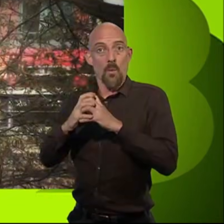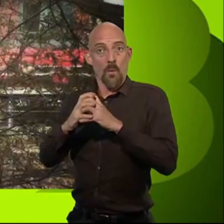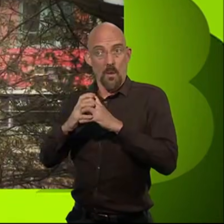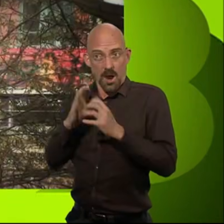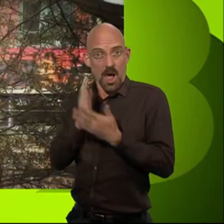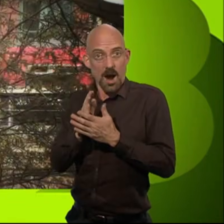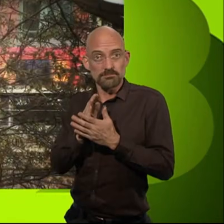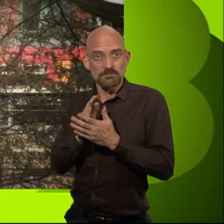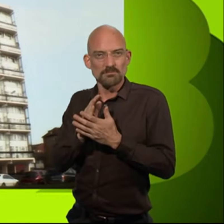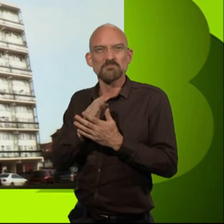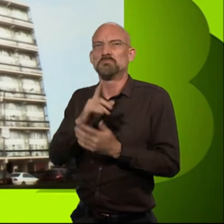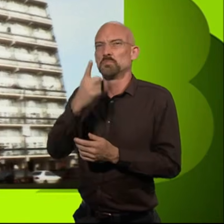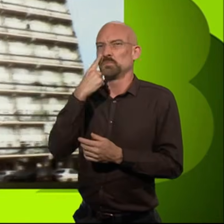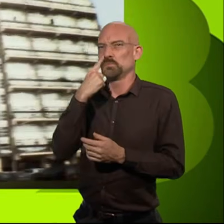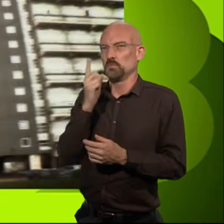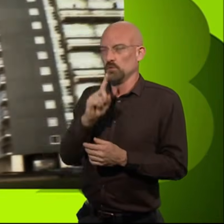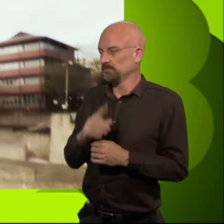this.